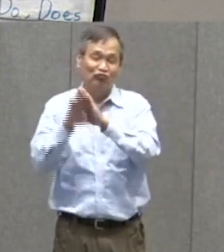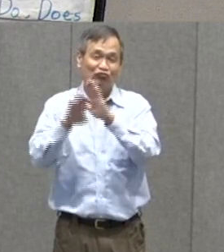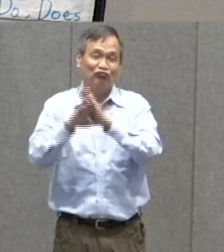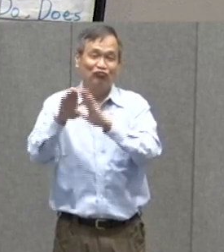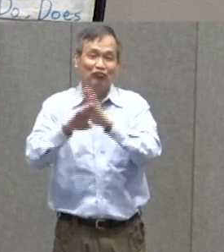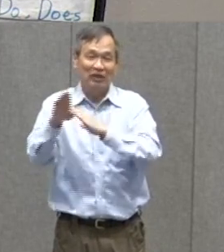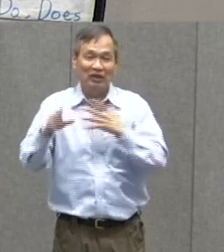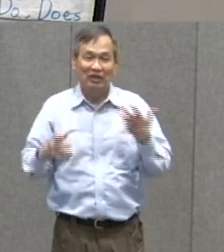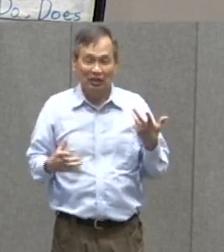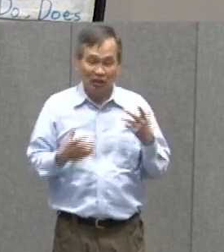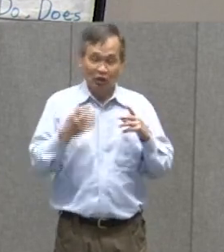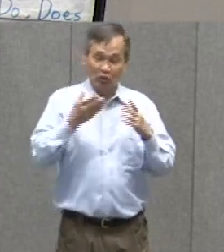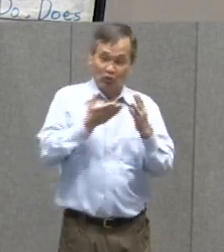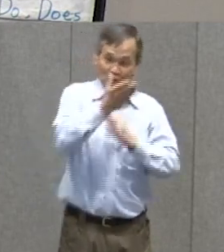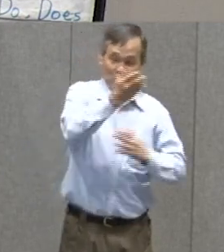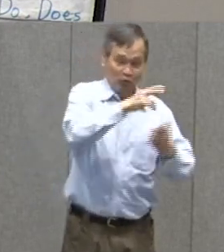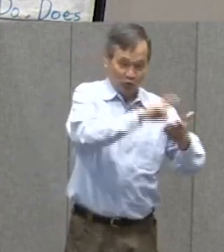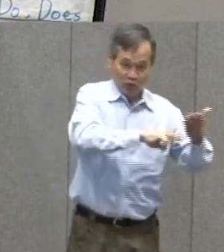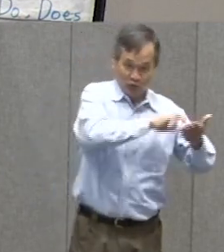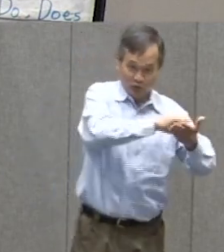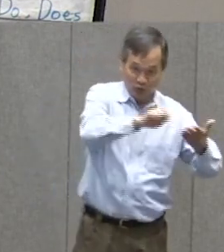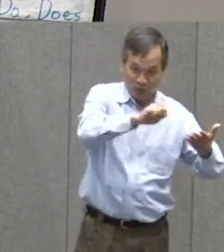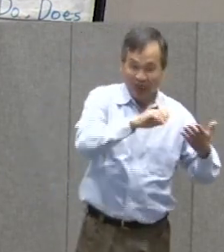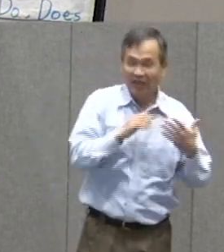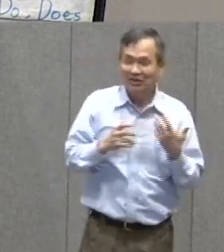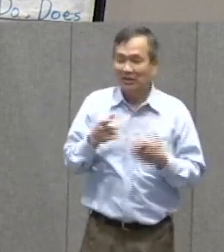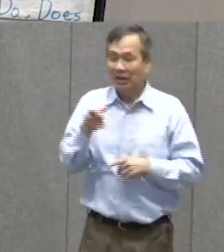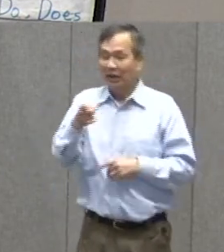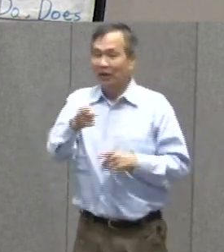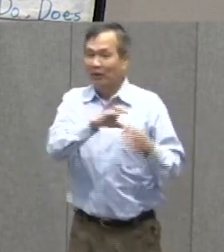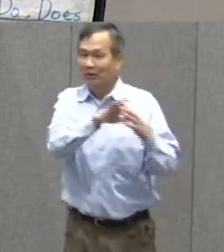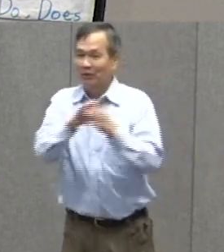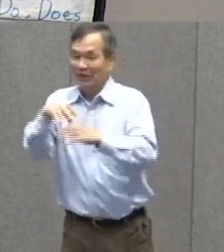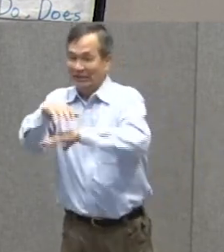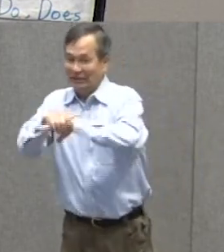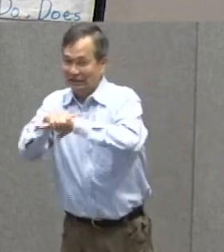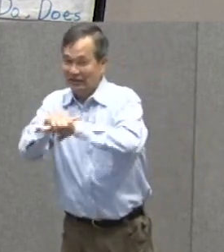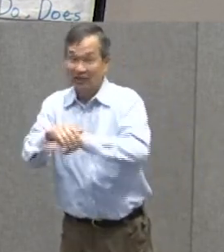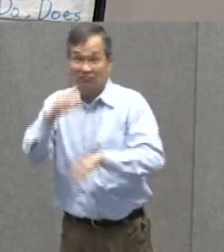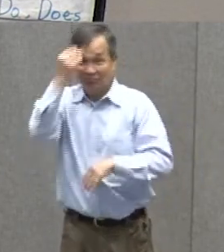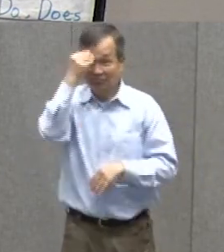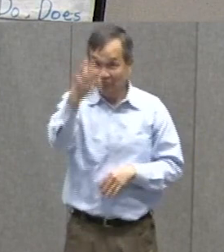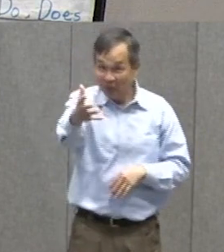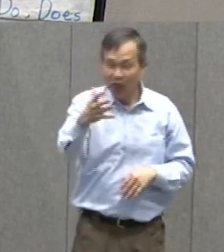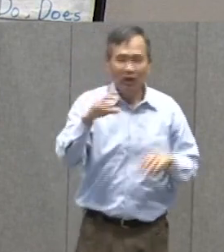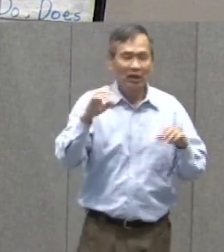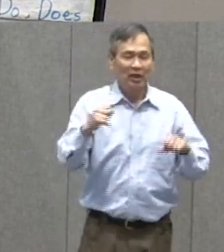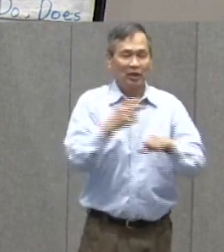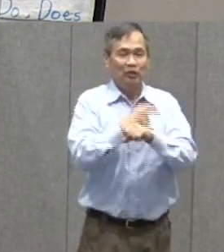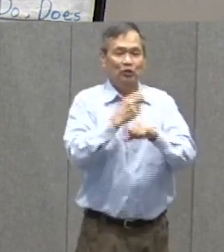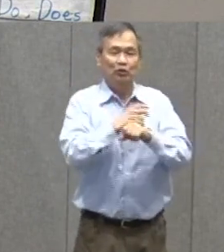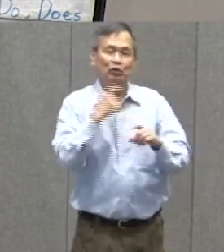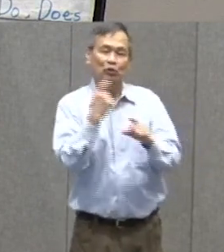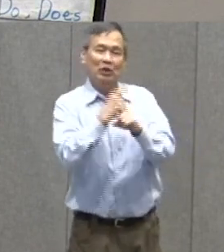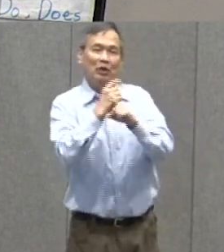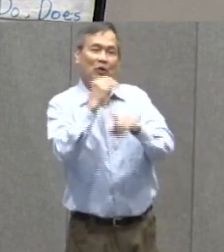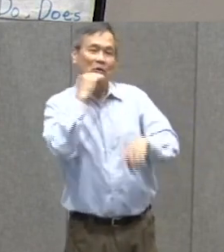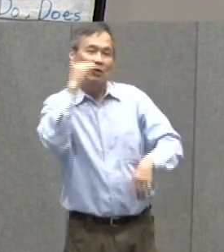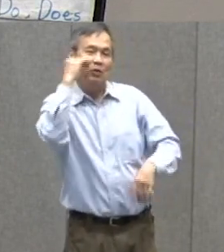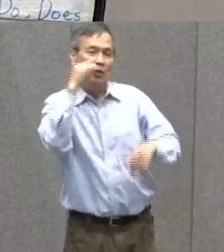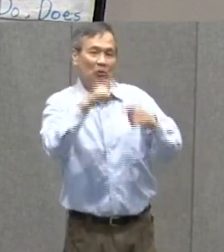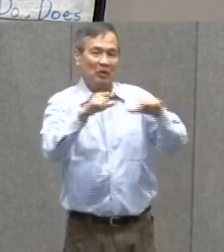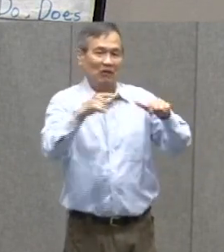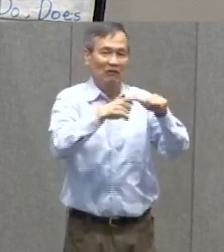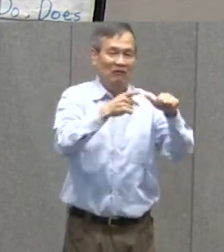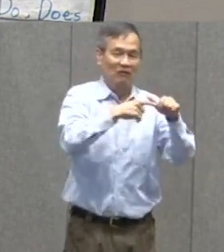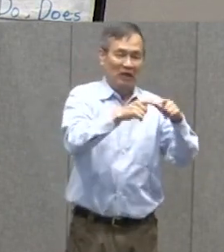listening, speaking, reading, and writing in English. Now, you can always use your home language if you can, because you also